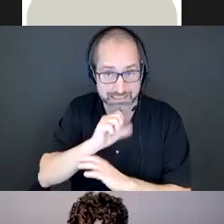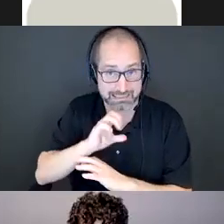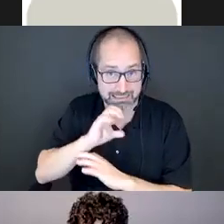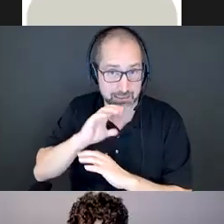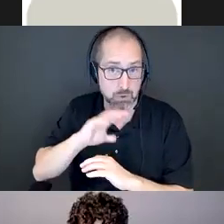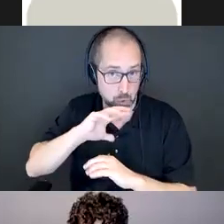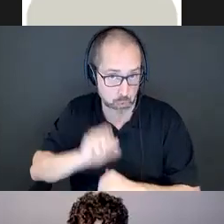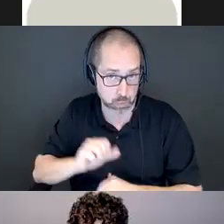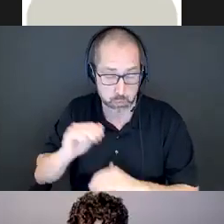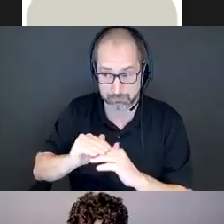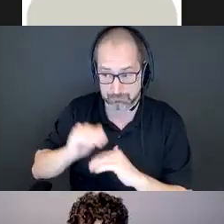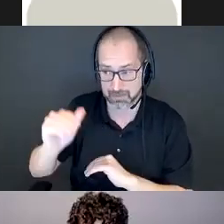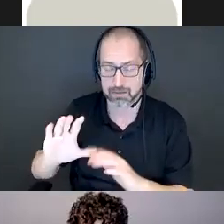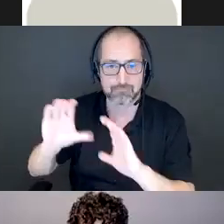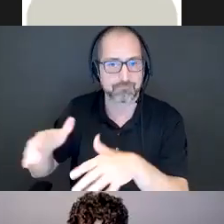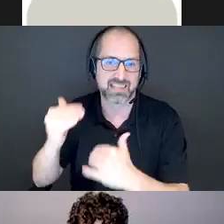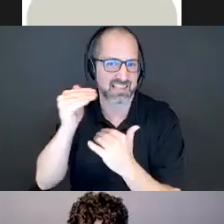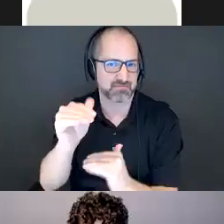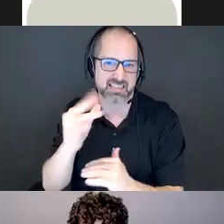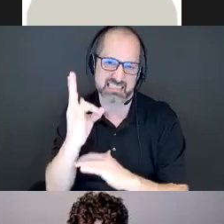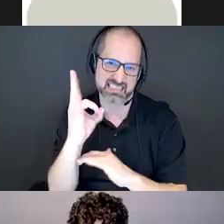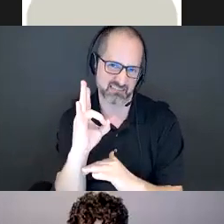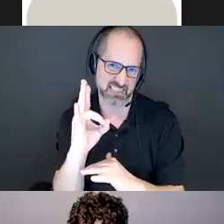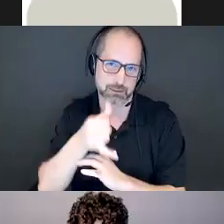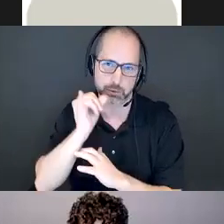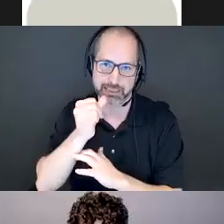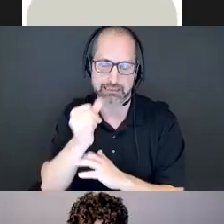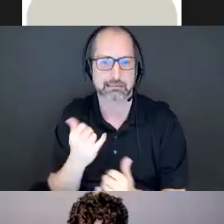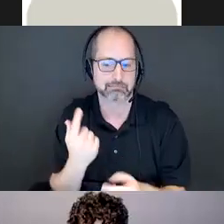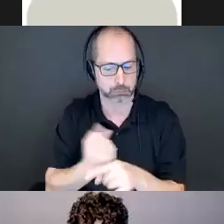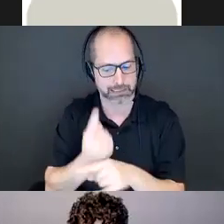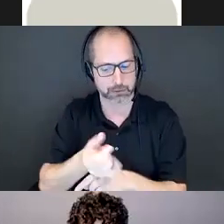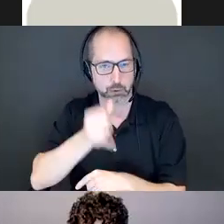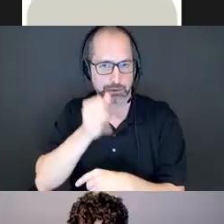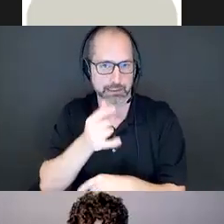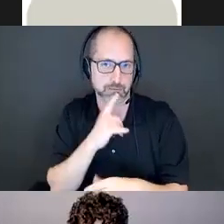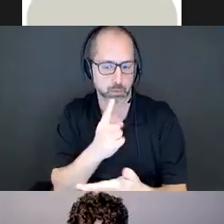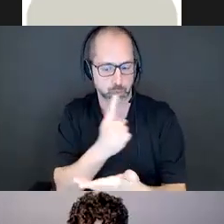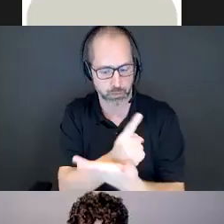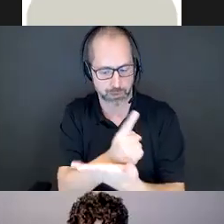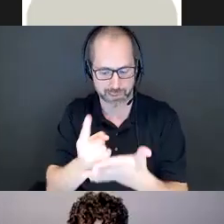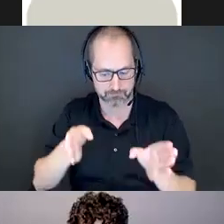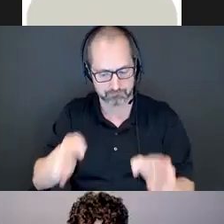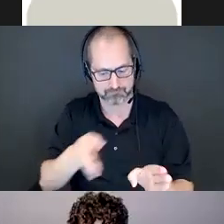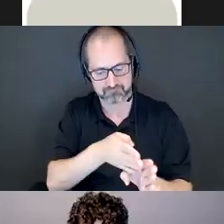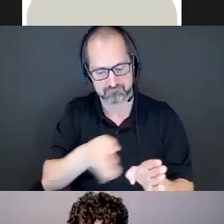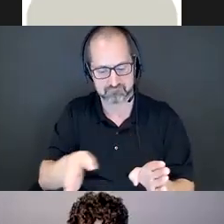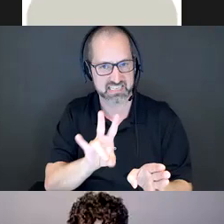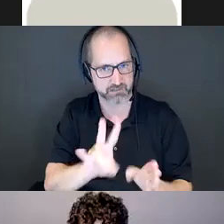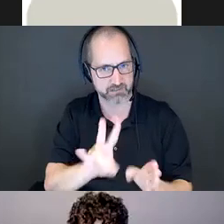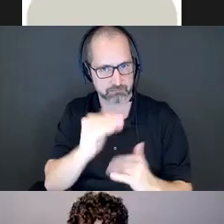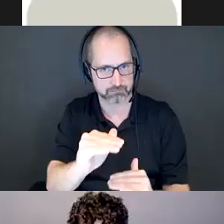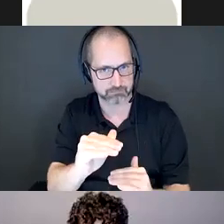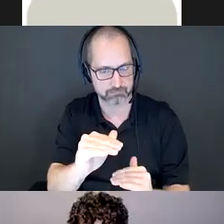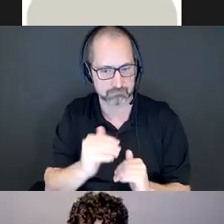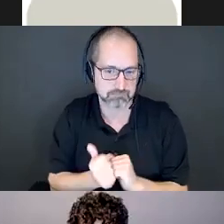no more than 7 standard drinks per week for men, and no more than 5 standard drinks for women with